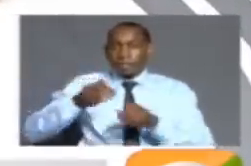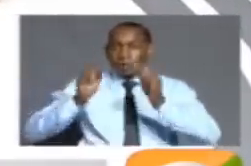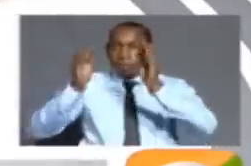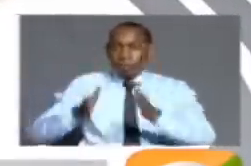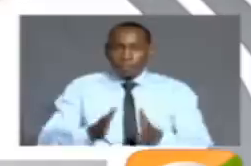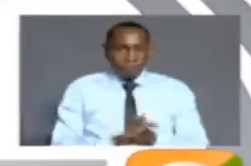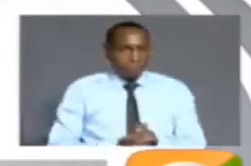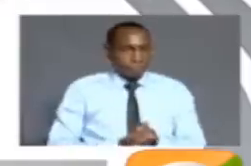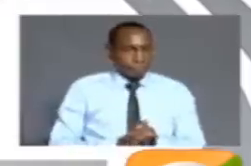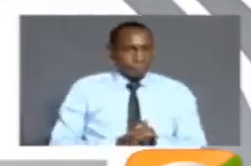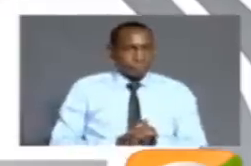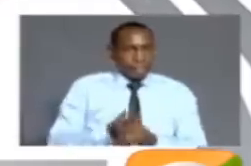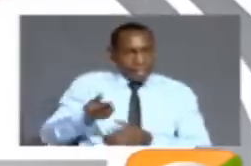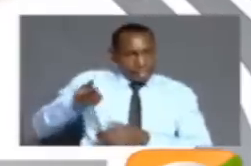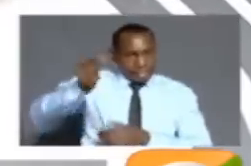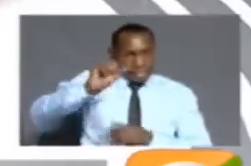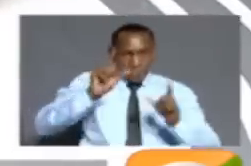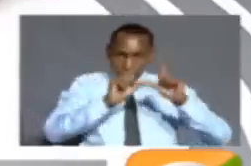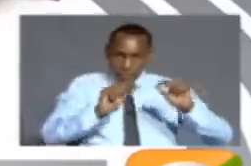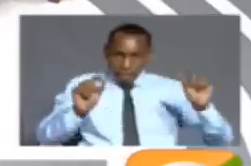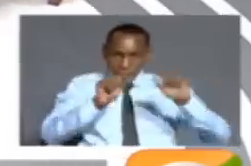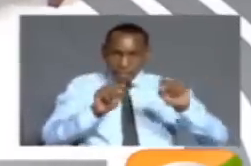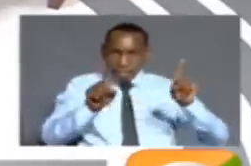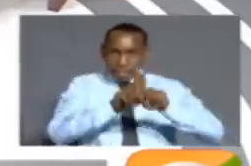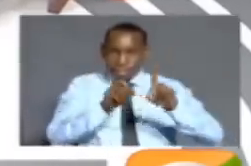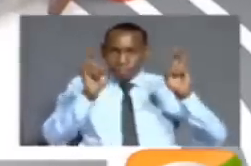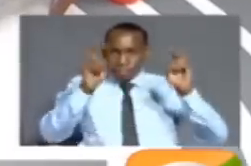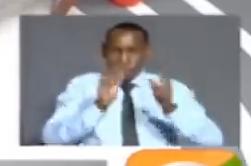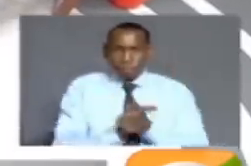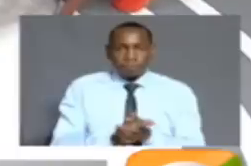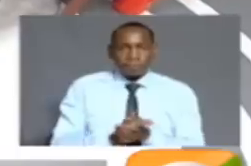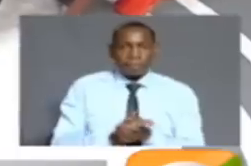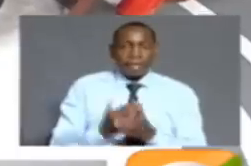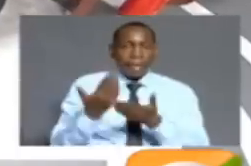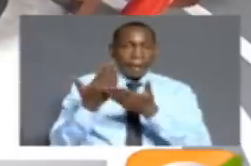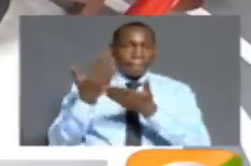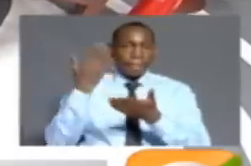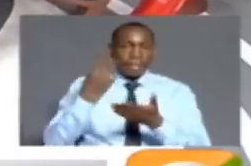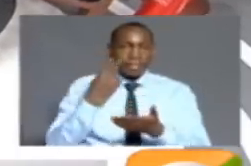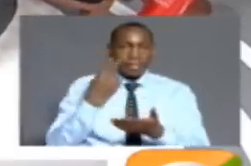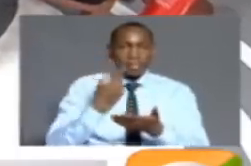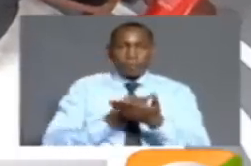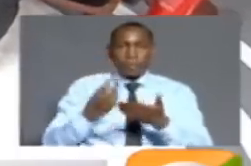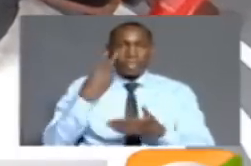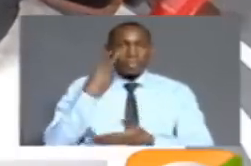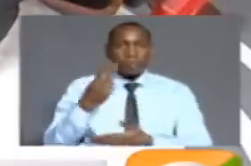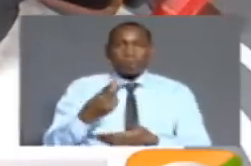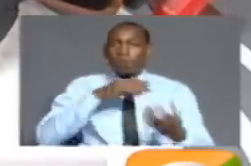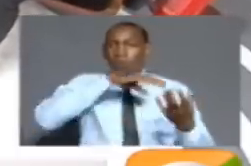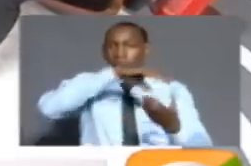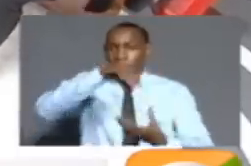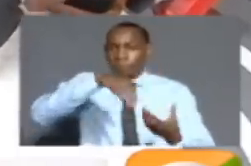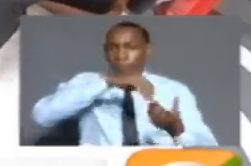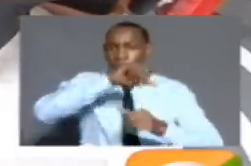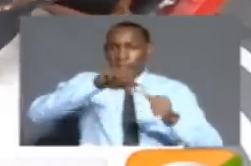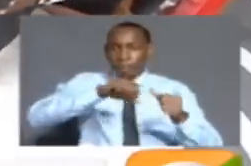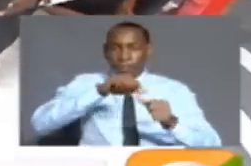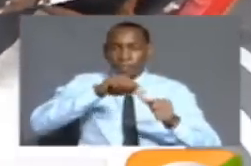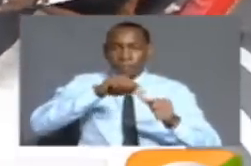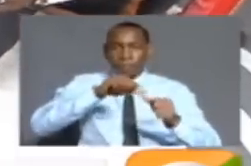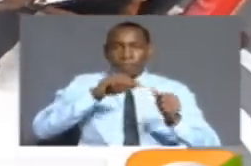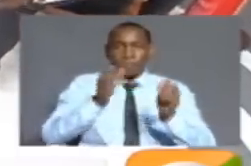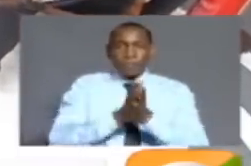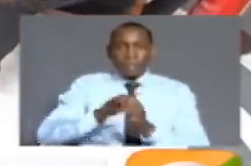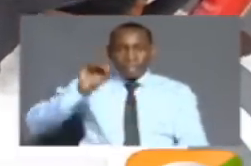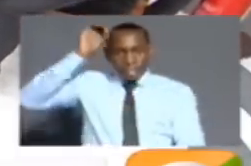Let me come back a bit on that. We saw last week the hula baloo that came along with... Started with Kiambu County. With